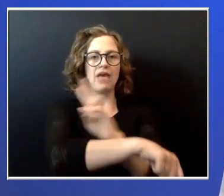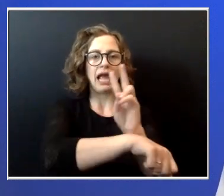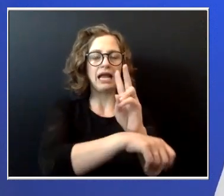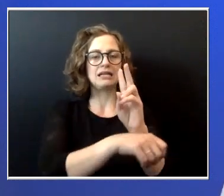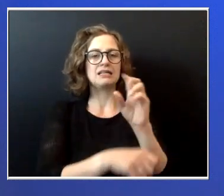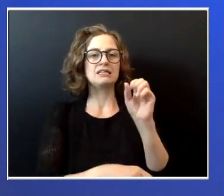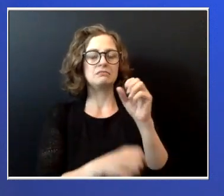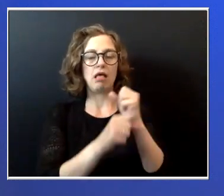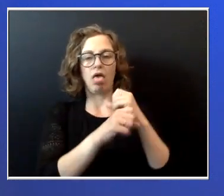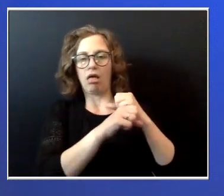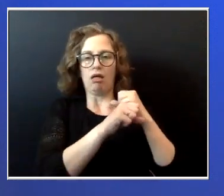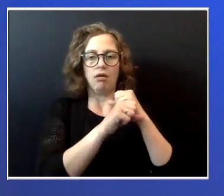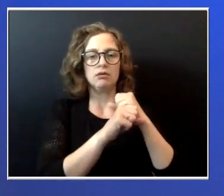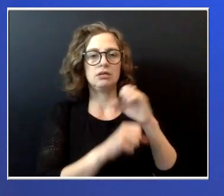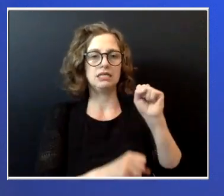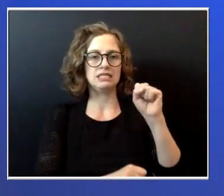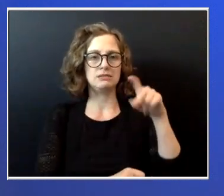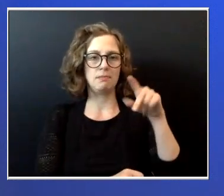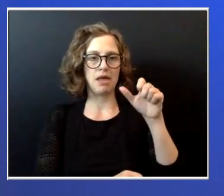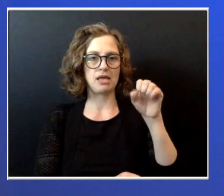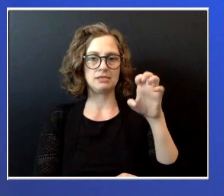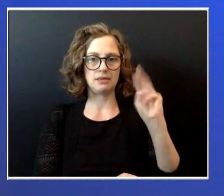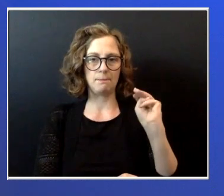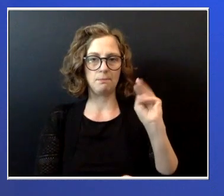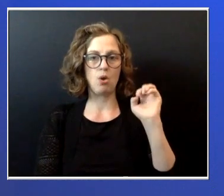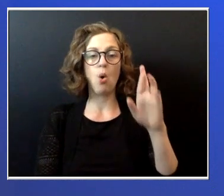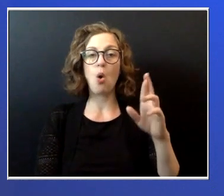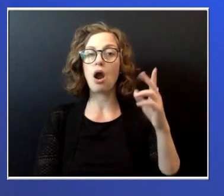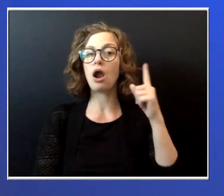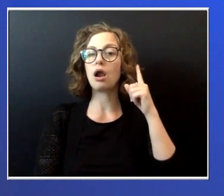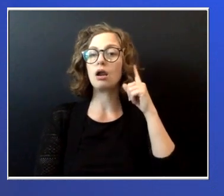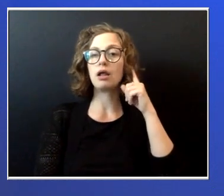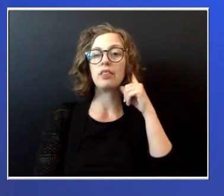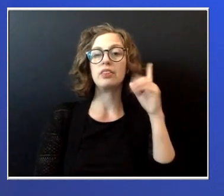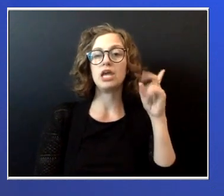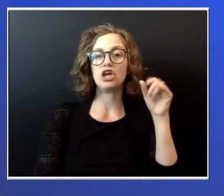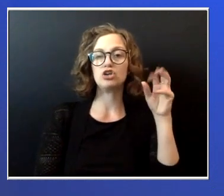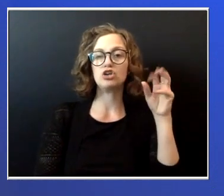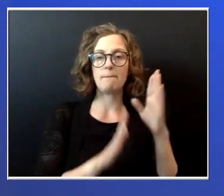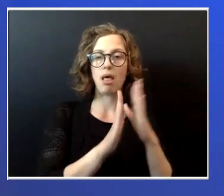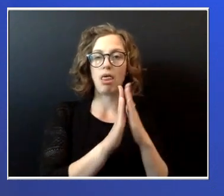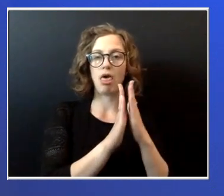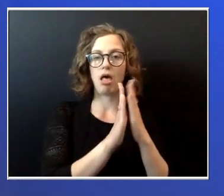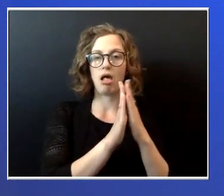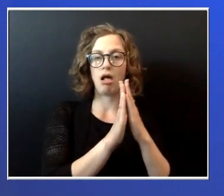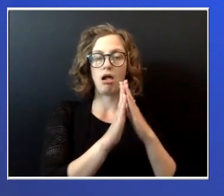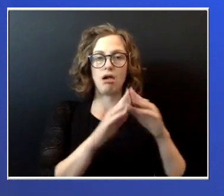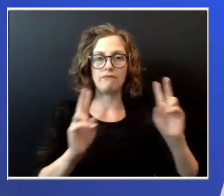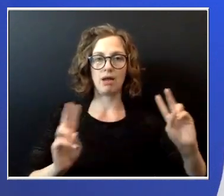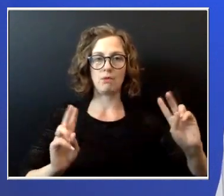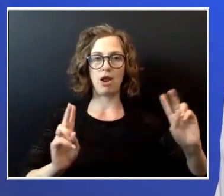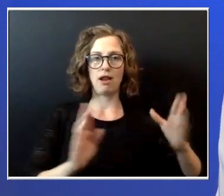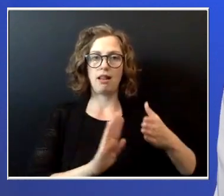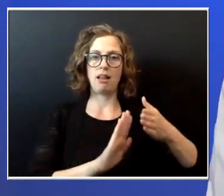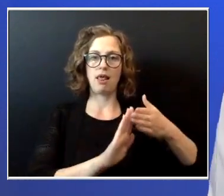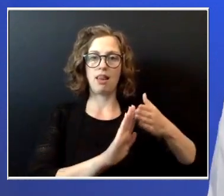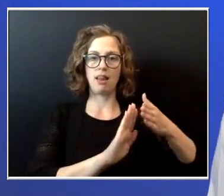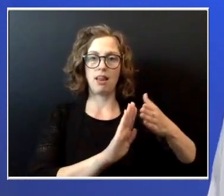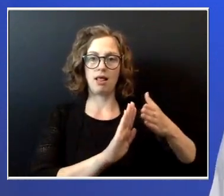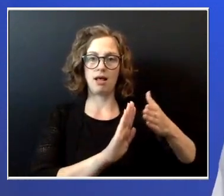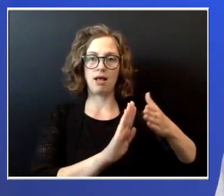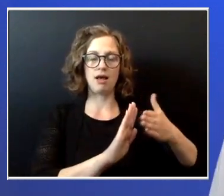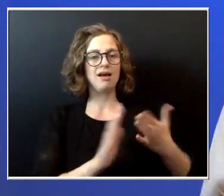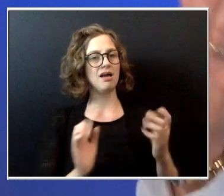itself vibrating. And that's really common. It's kind of maybe worrisome when you have it happen to you, but those little